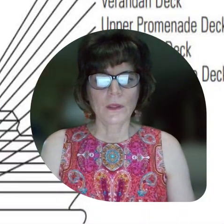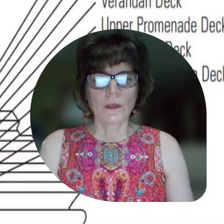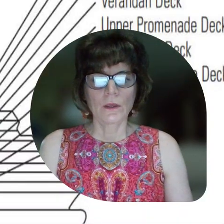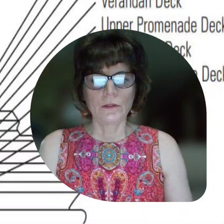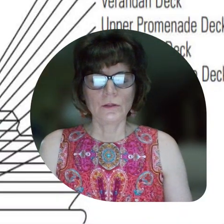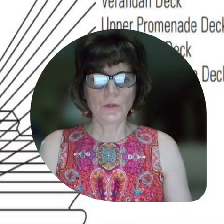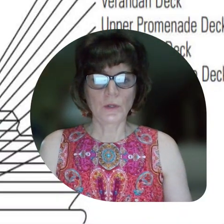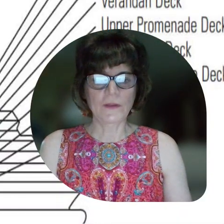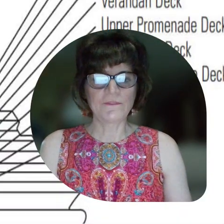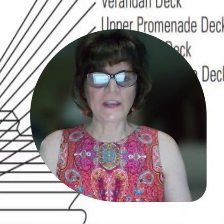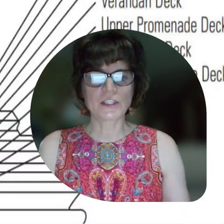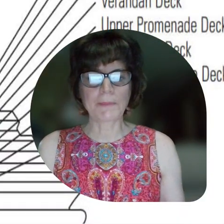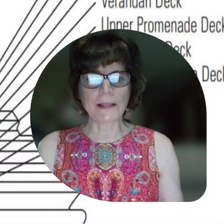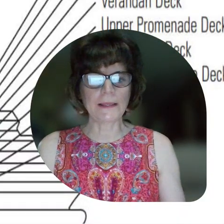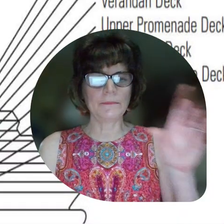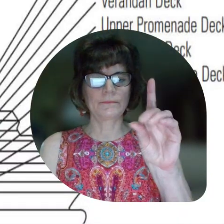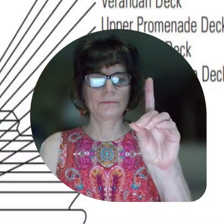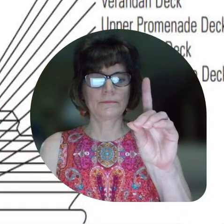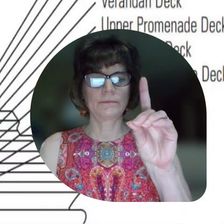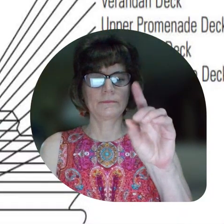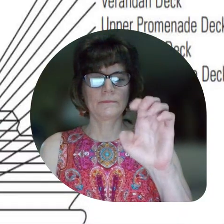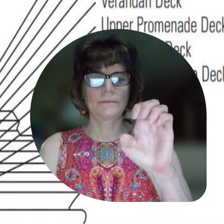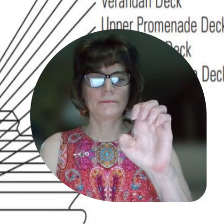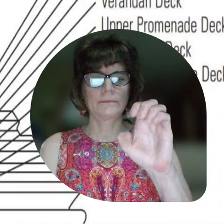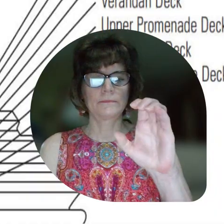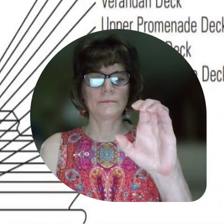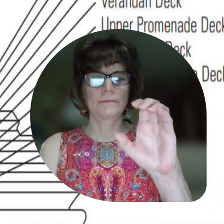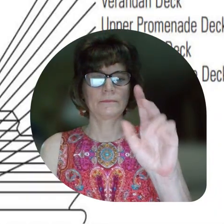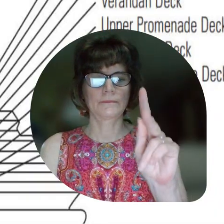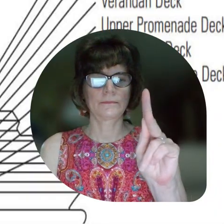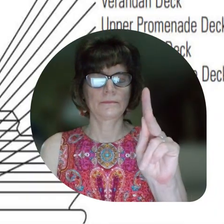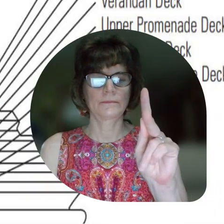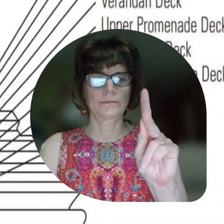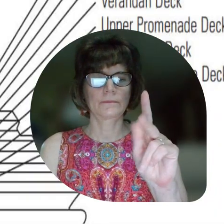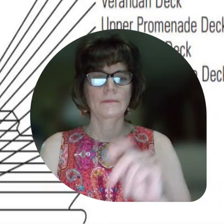Deck. You can finger spell it.